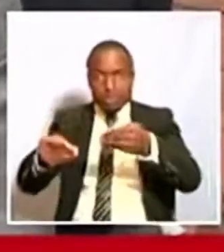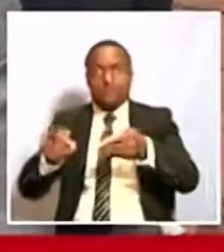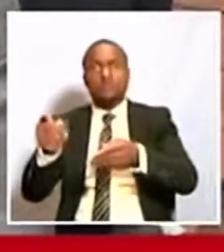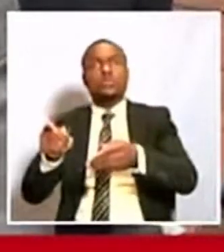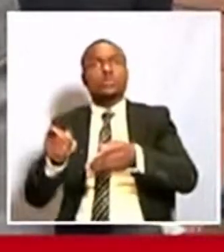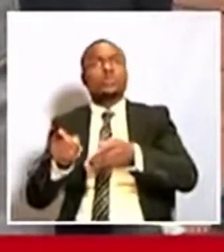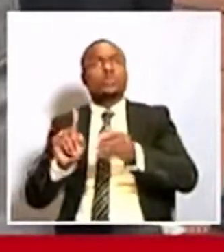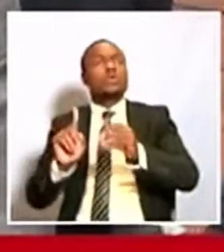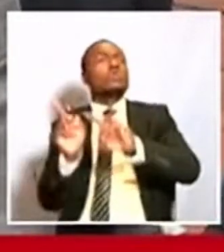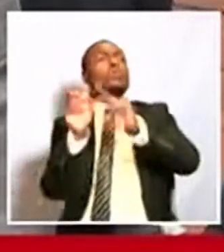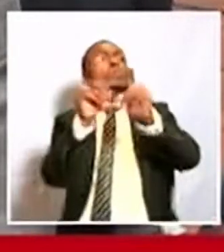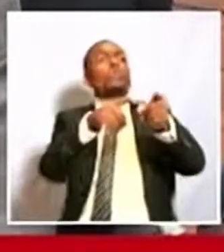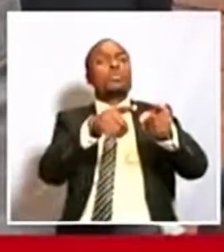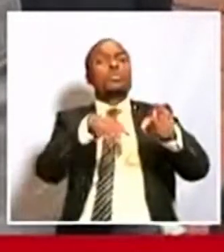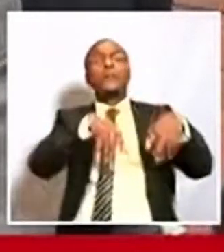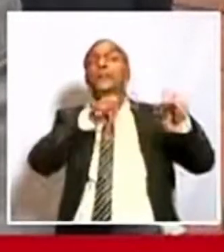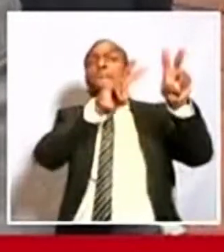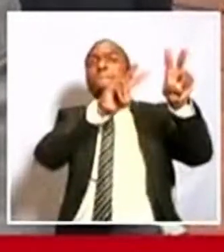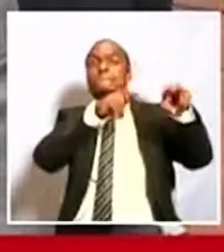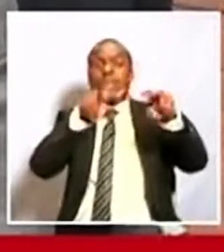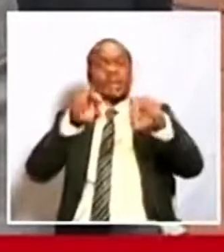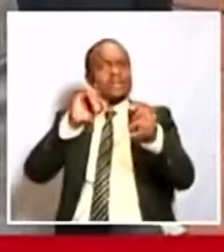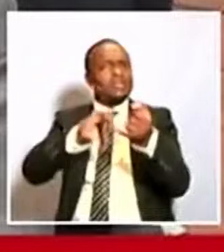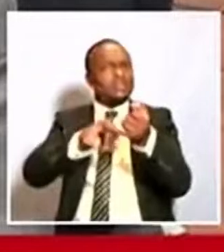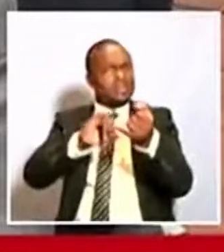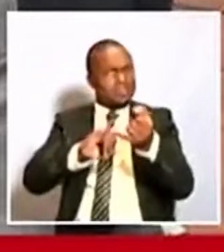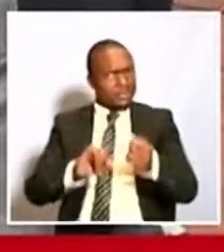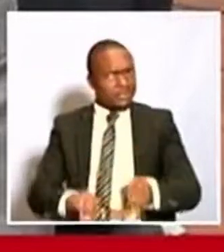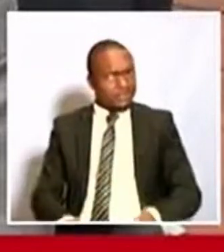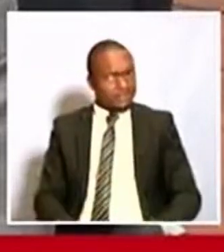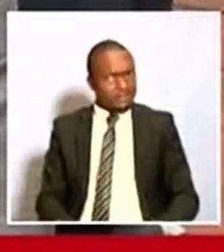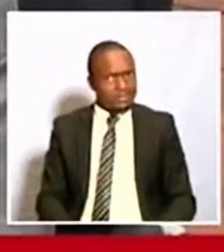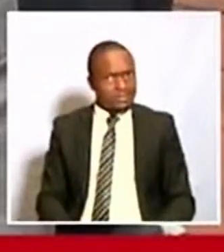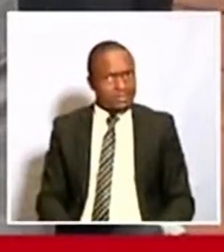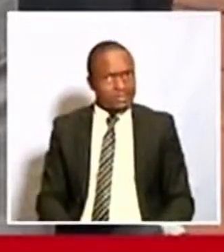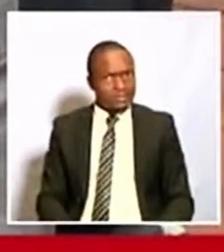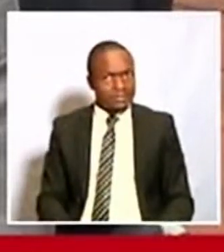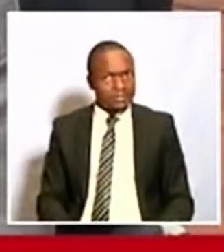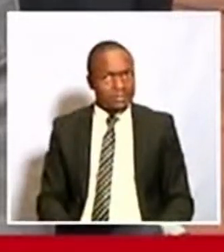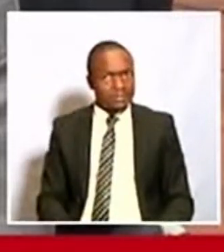for monitoring in September.